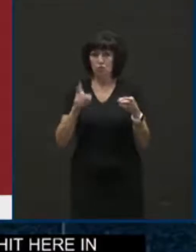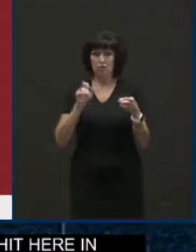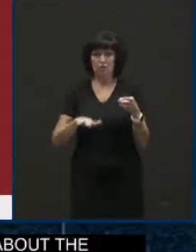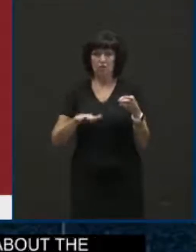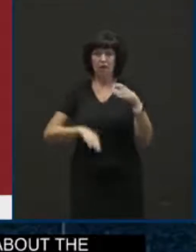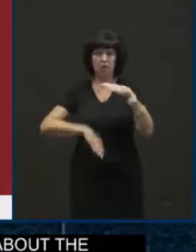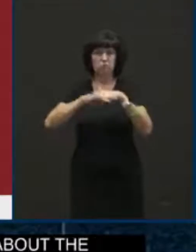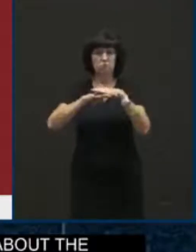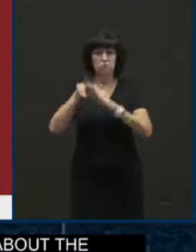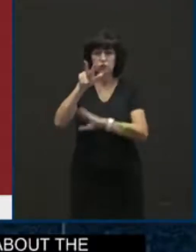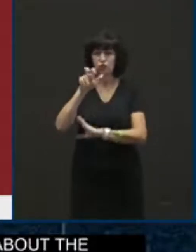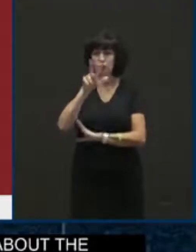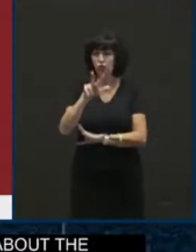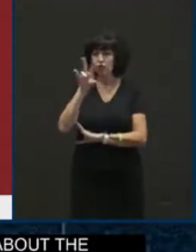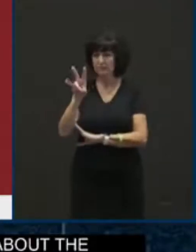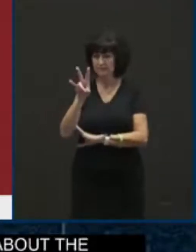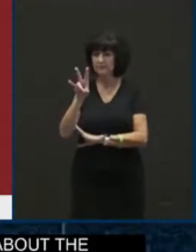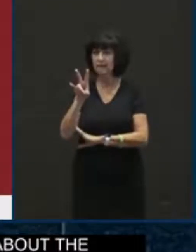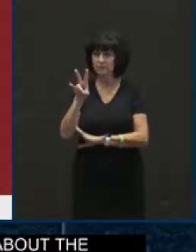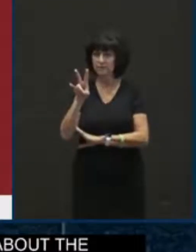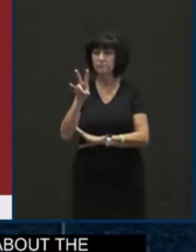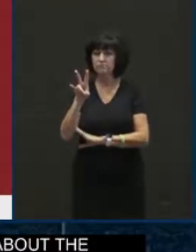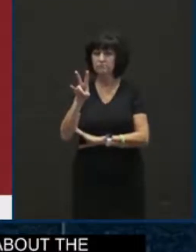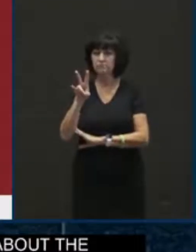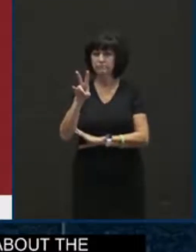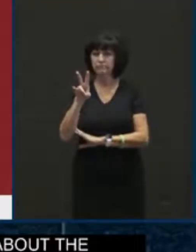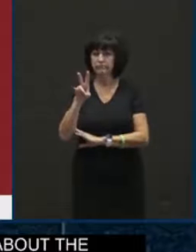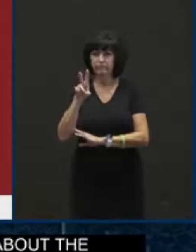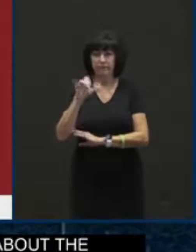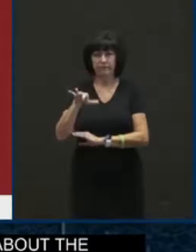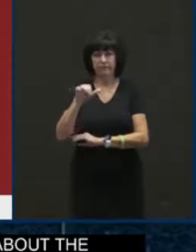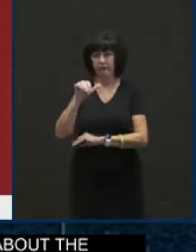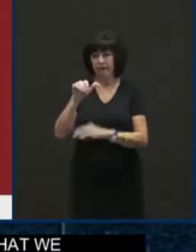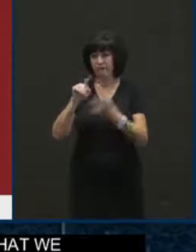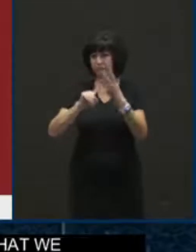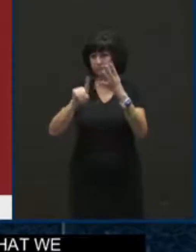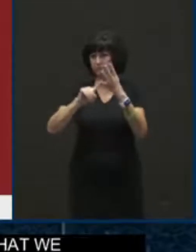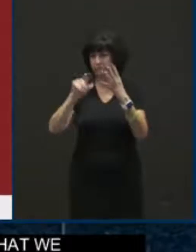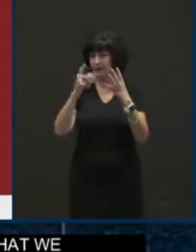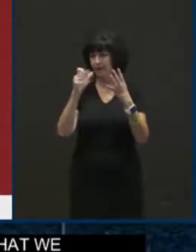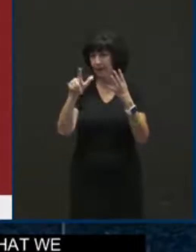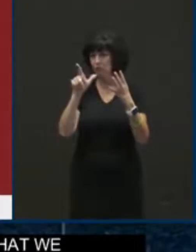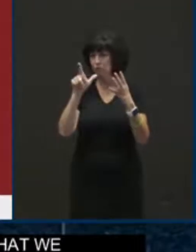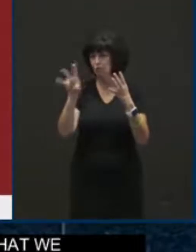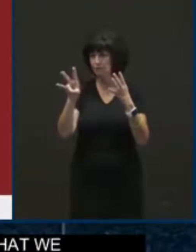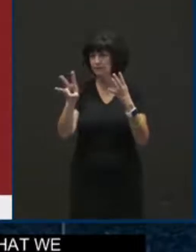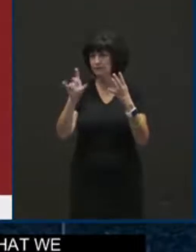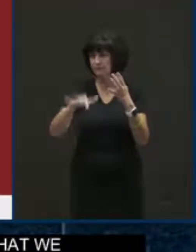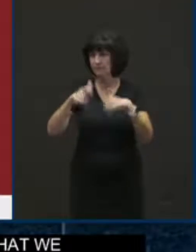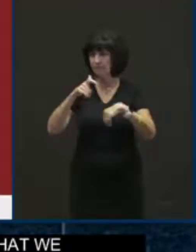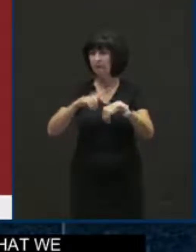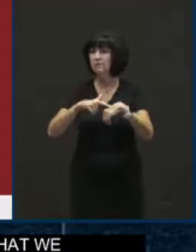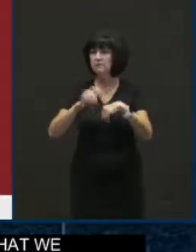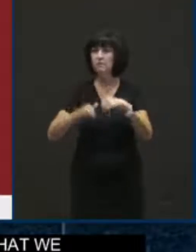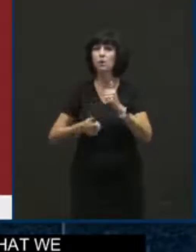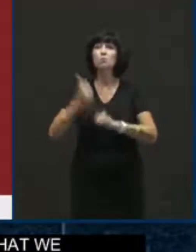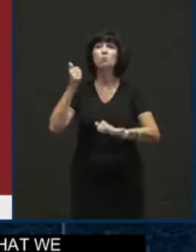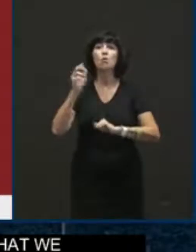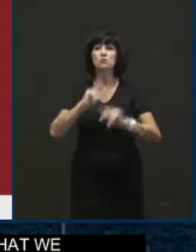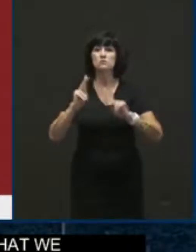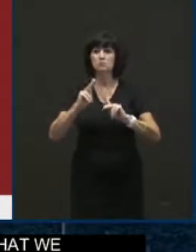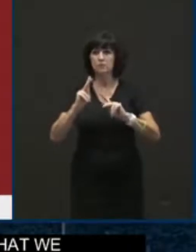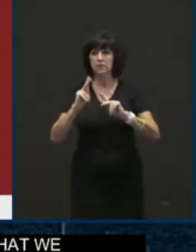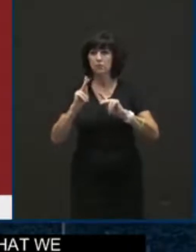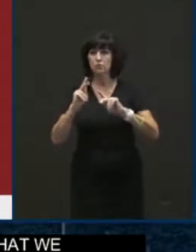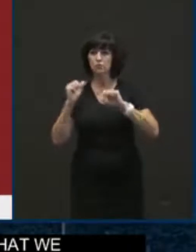337 hospitalizations at the end of April. I think April 27th was the peak, and with the return of the